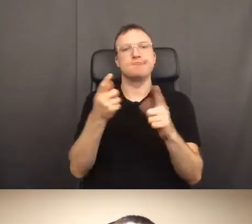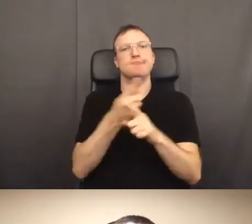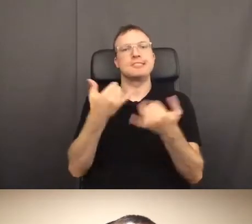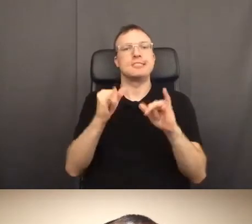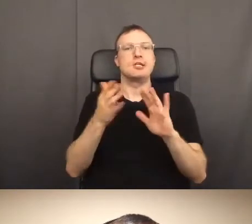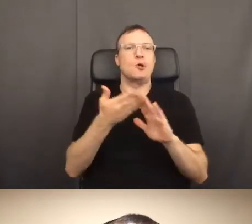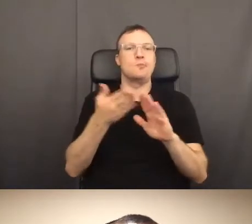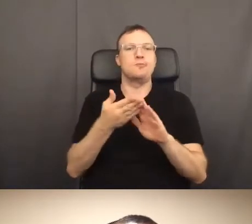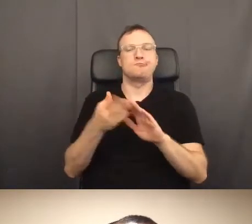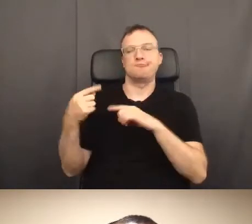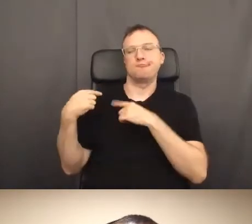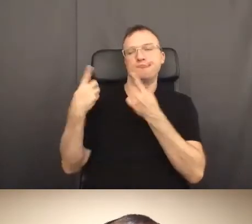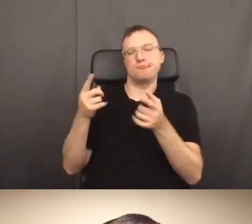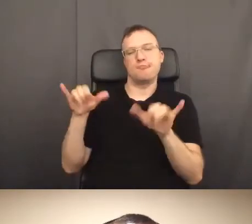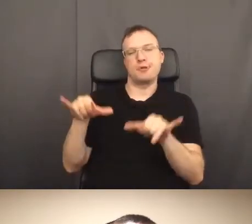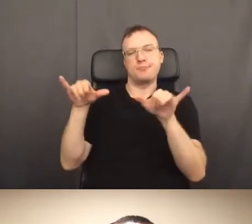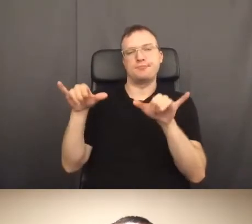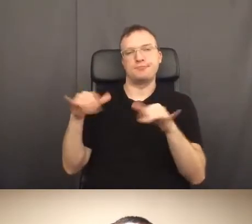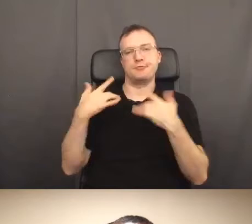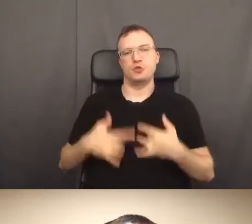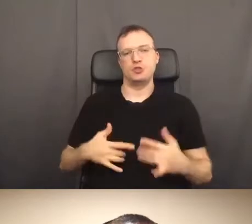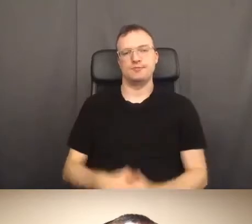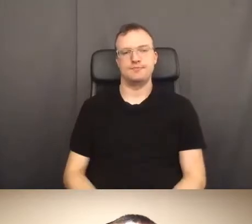much the same as it always has, unfortunately.